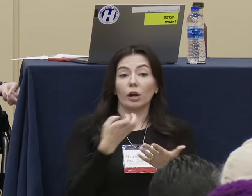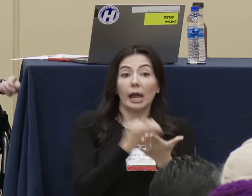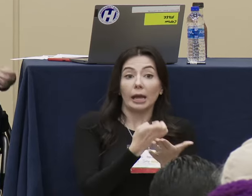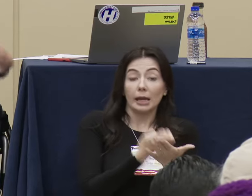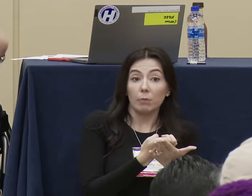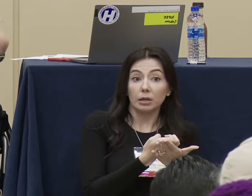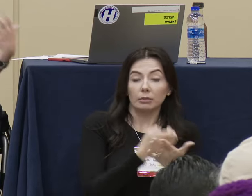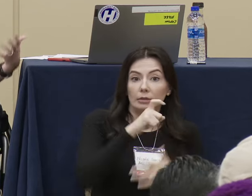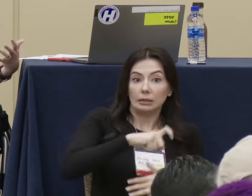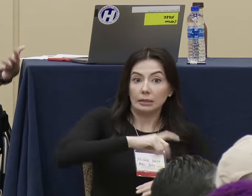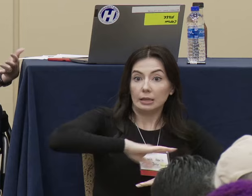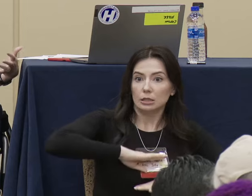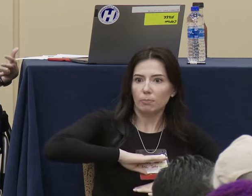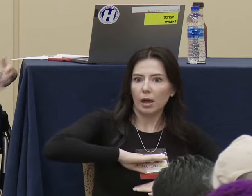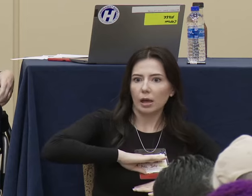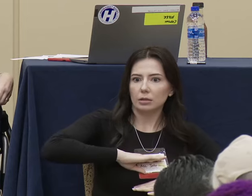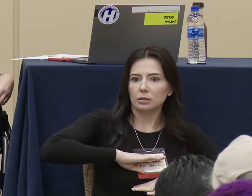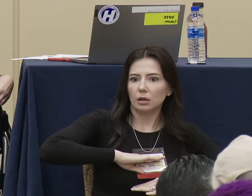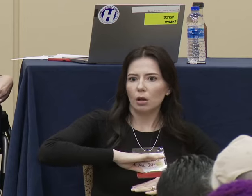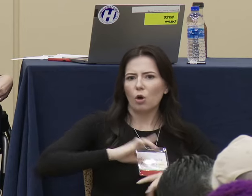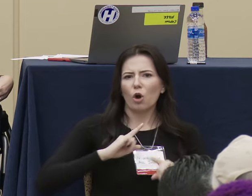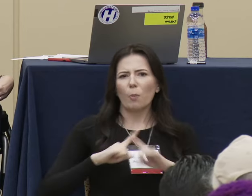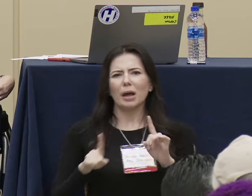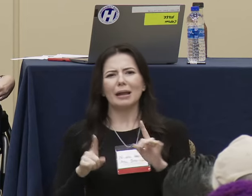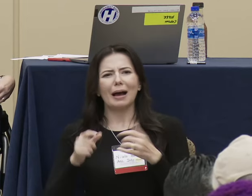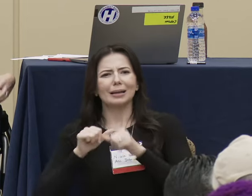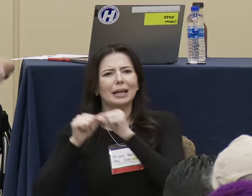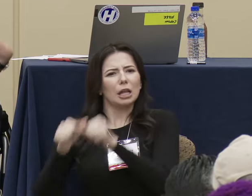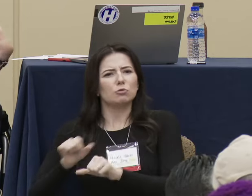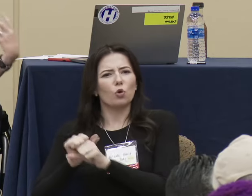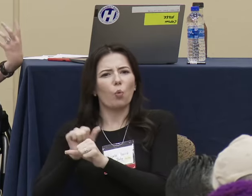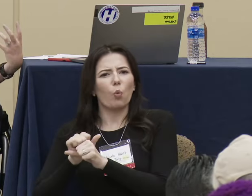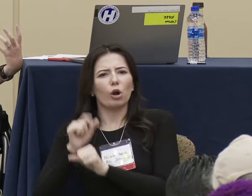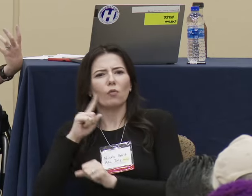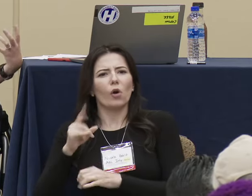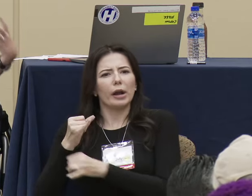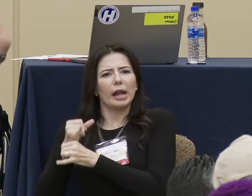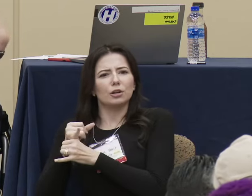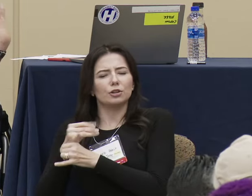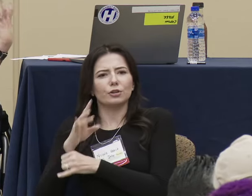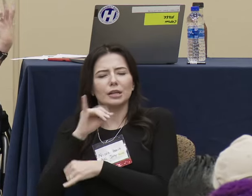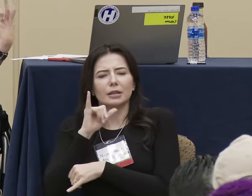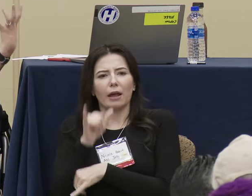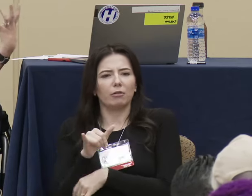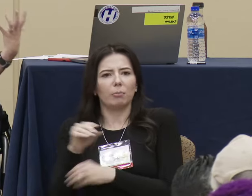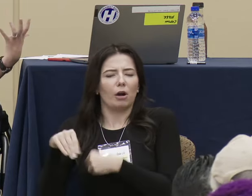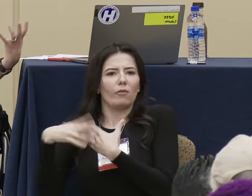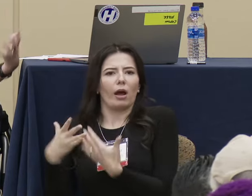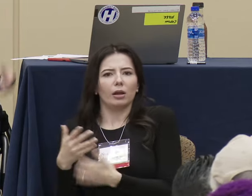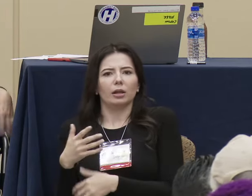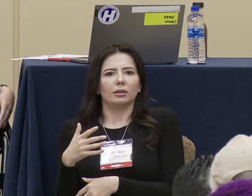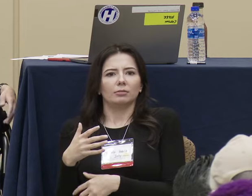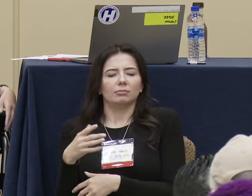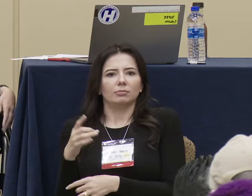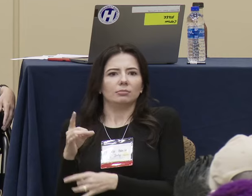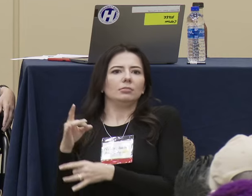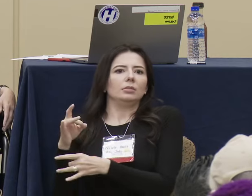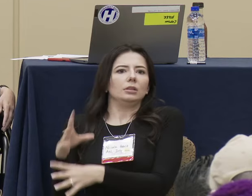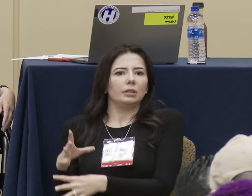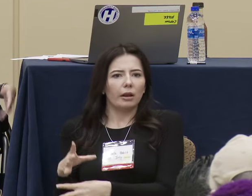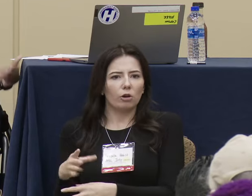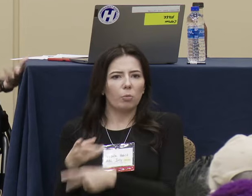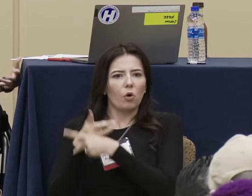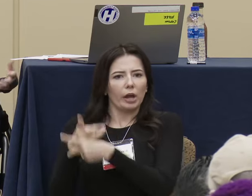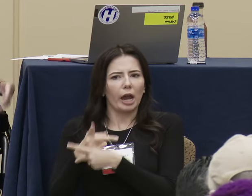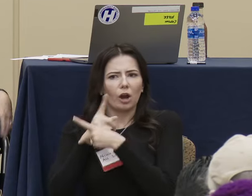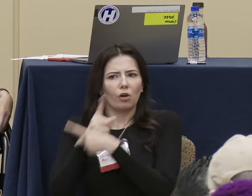on to either defunct industries or any industry that's really morally bankrupt